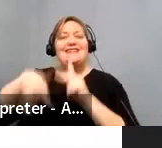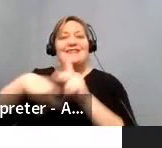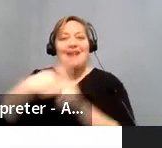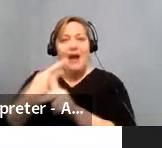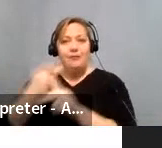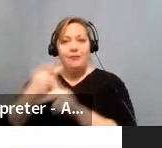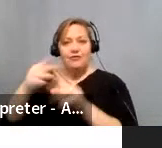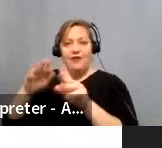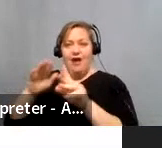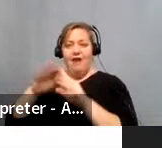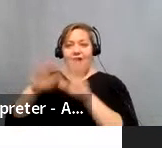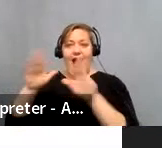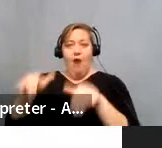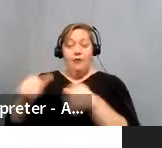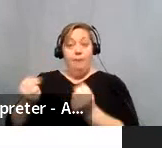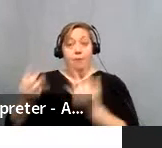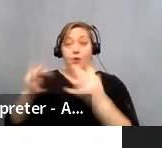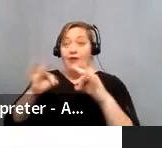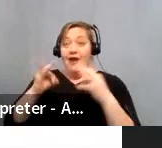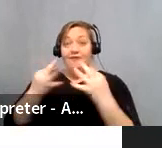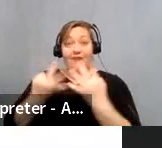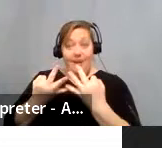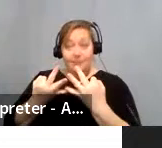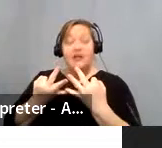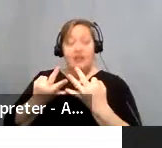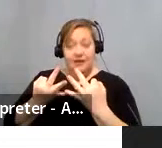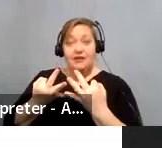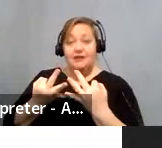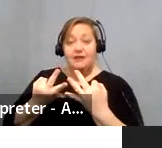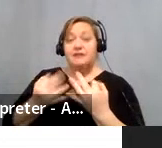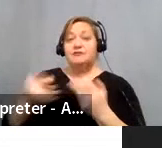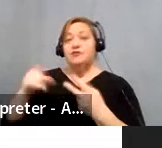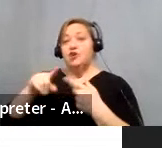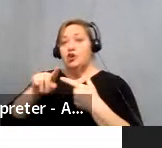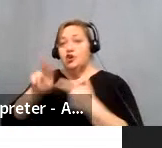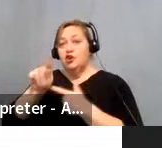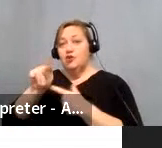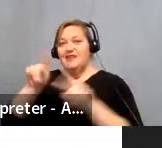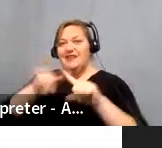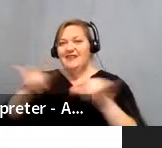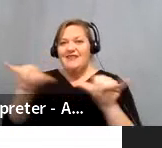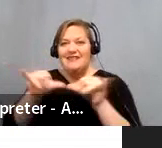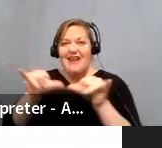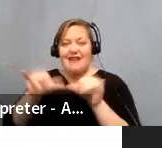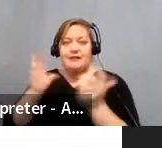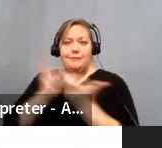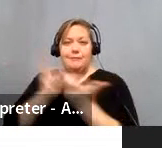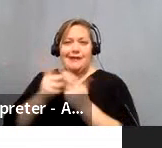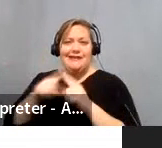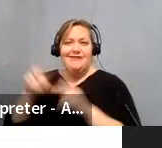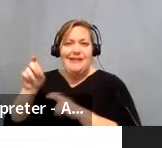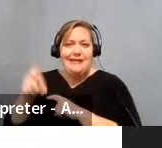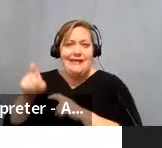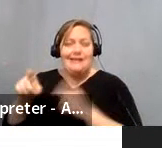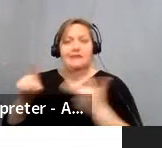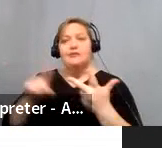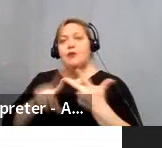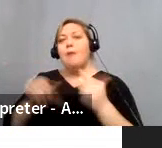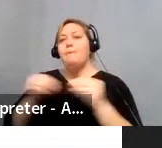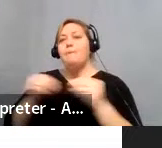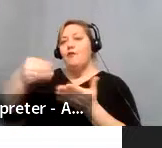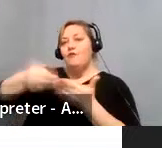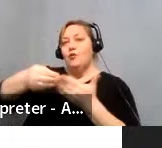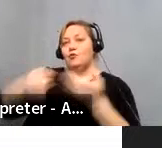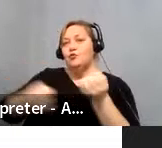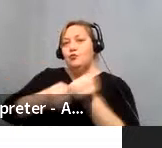Multifamily housing, where it's currently not allowed because of exclusionary zoning, units of different sizes to meet different people's needs, and crucially, far more affordable and